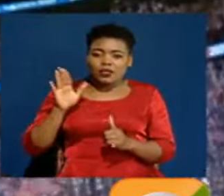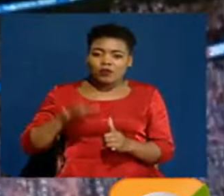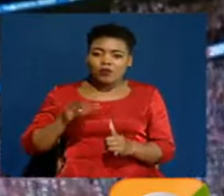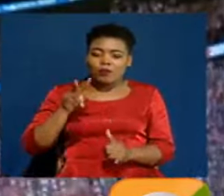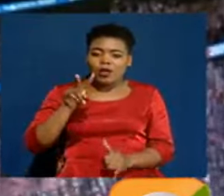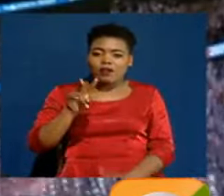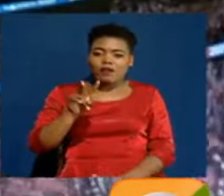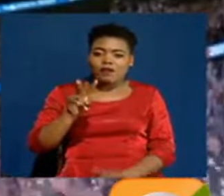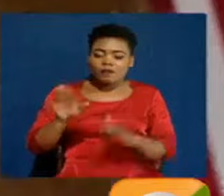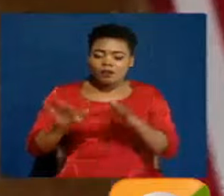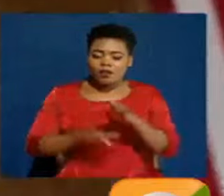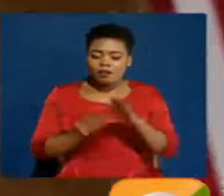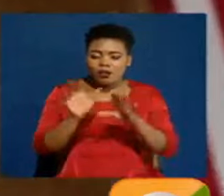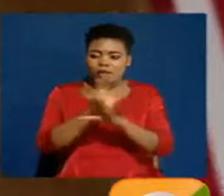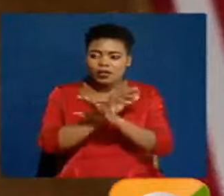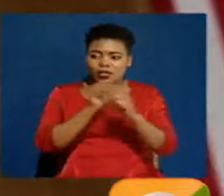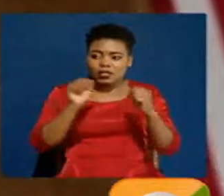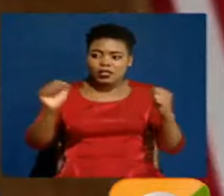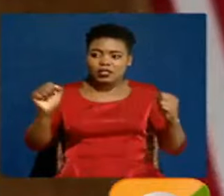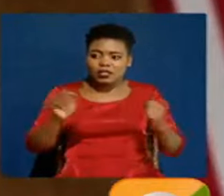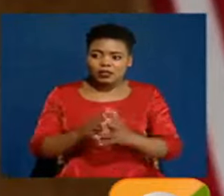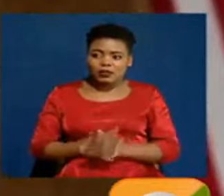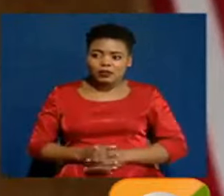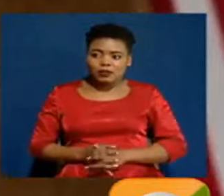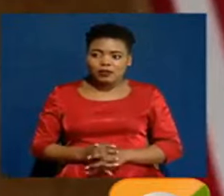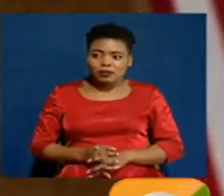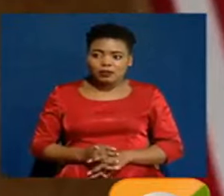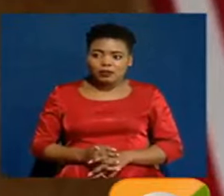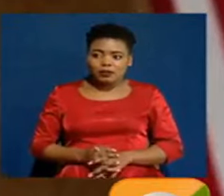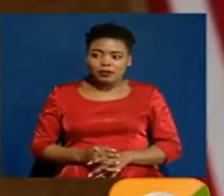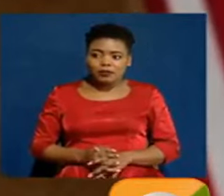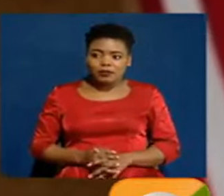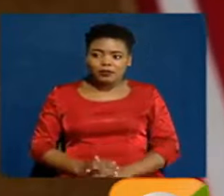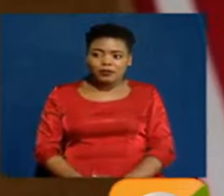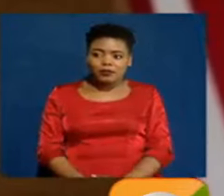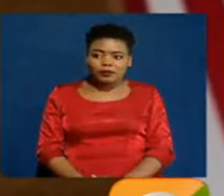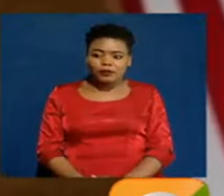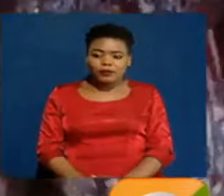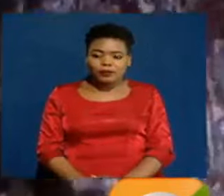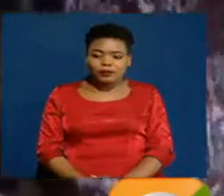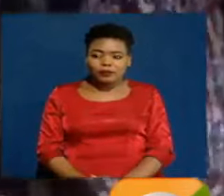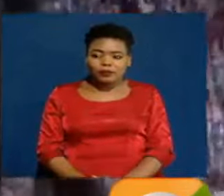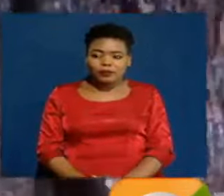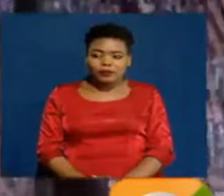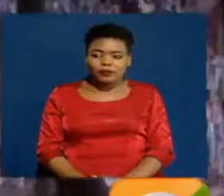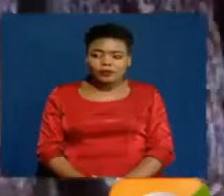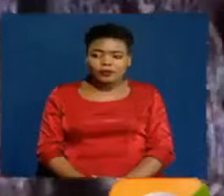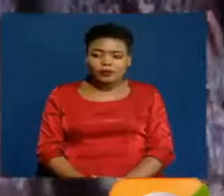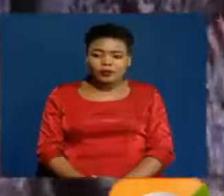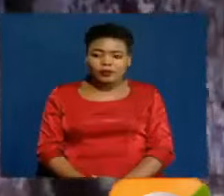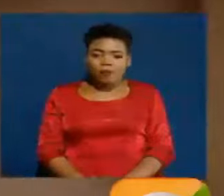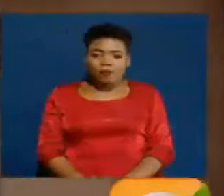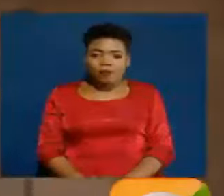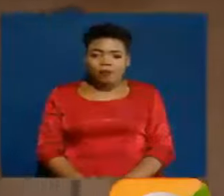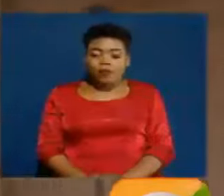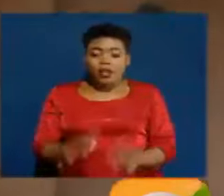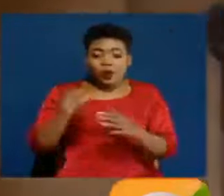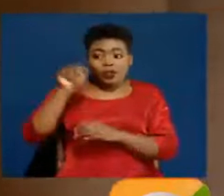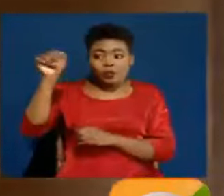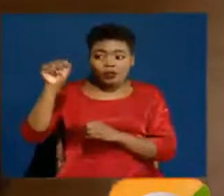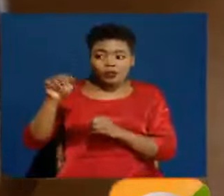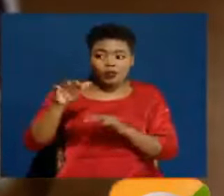you and may God bless the United States of America. Thank you. What could the centuries-old political